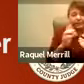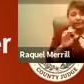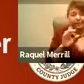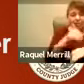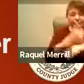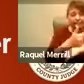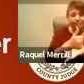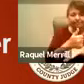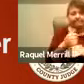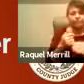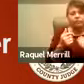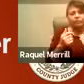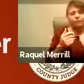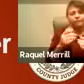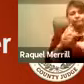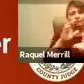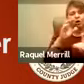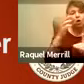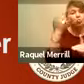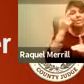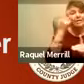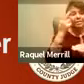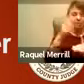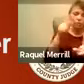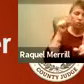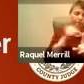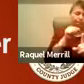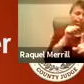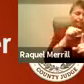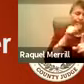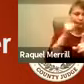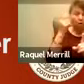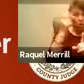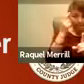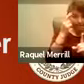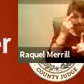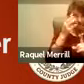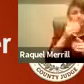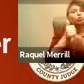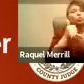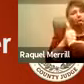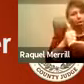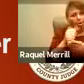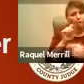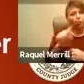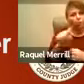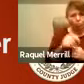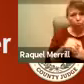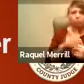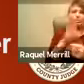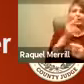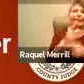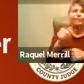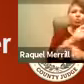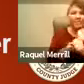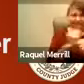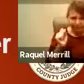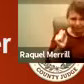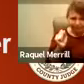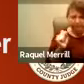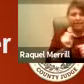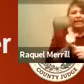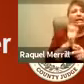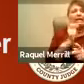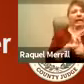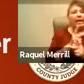are intended for one reason and one reason only. That's to help you, to keep you safe, keep you from